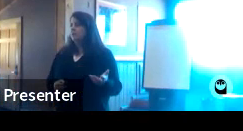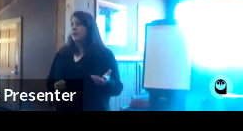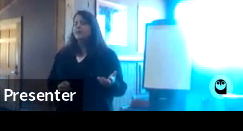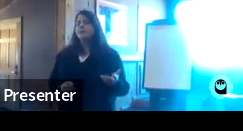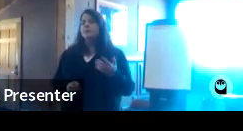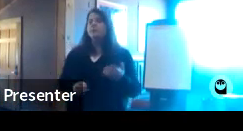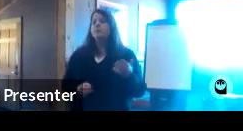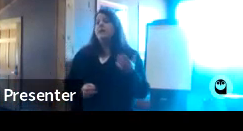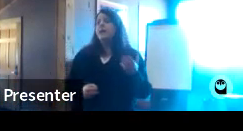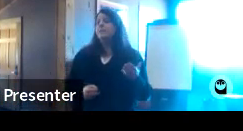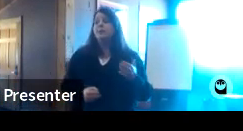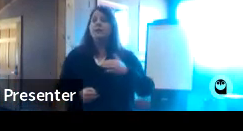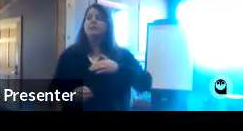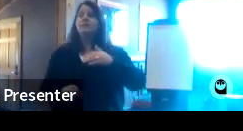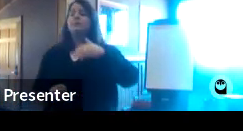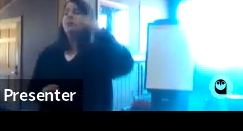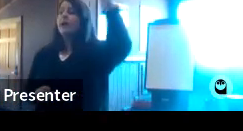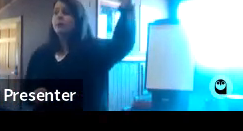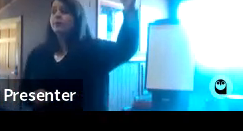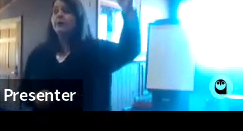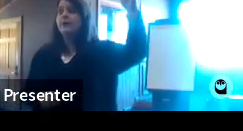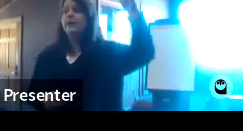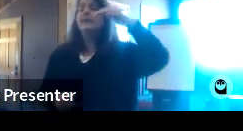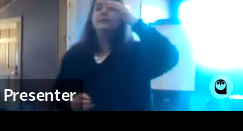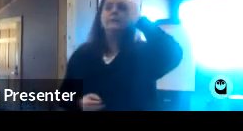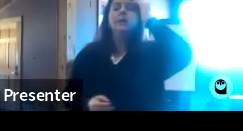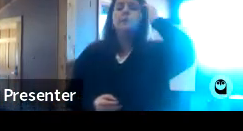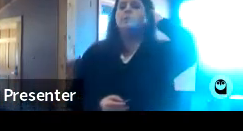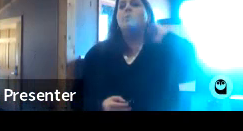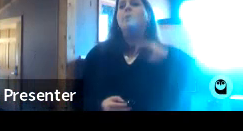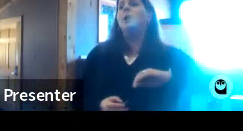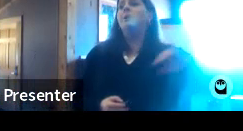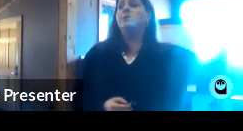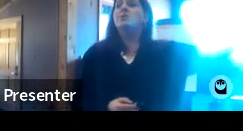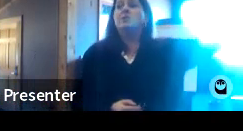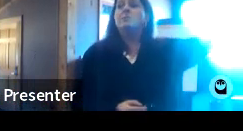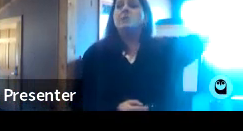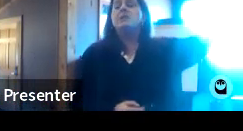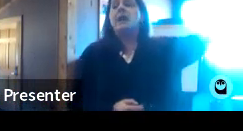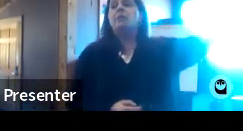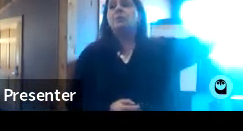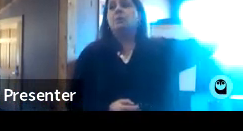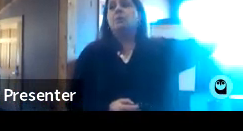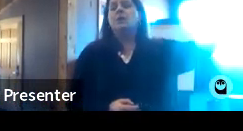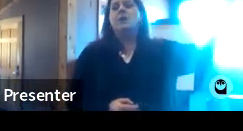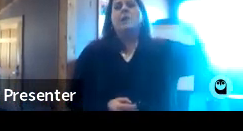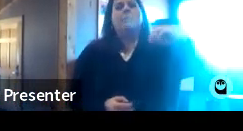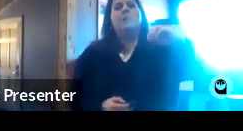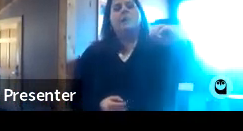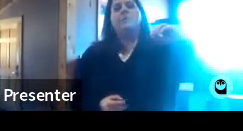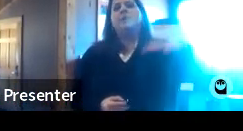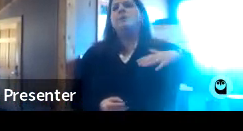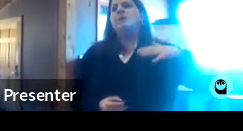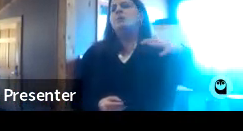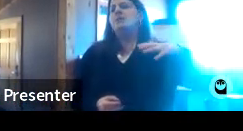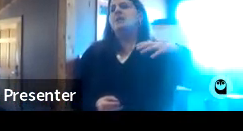in misdemeanor cases, you could be an expert in misdemeanor and or felony cases. There's no bar because you still meet that rule.